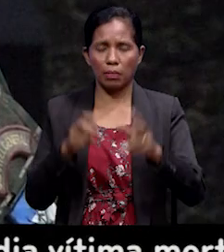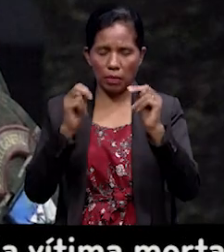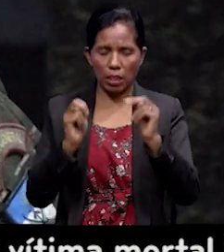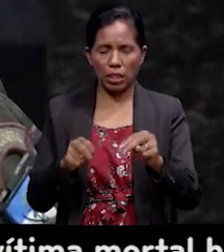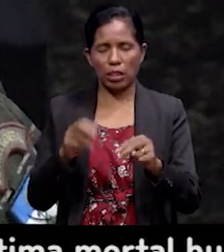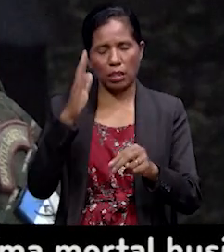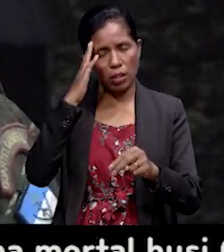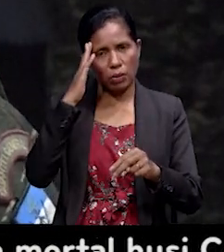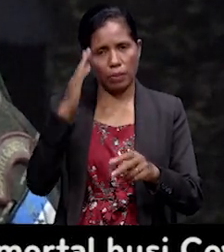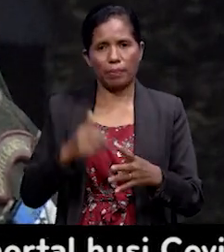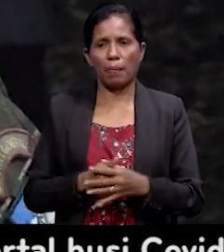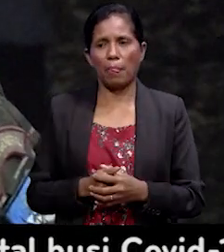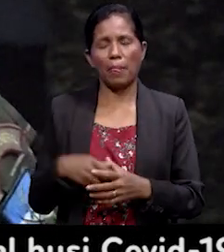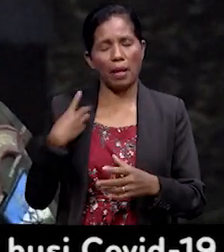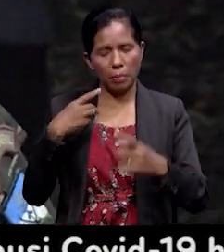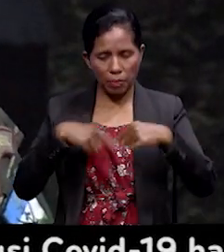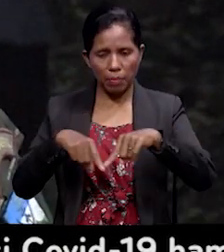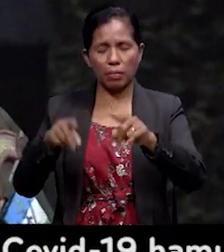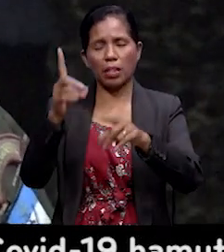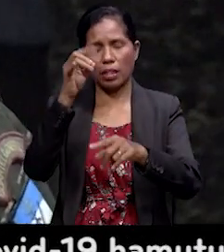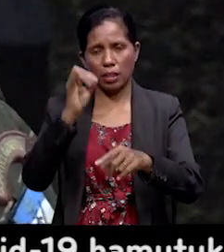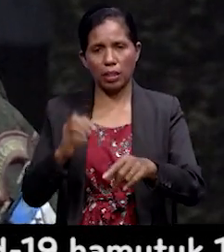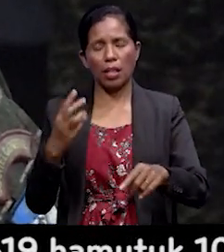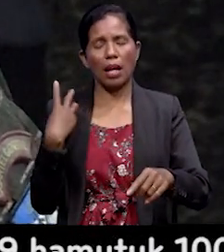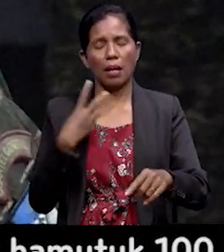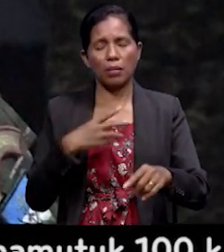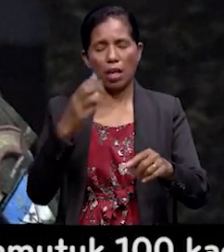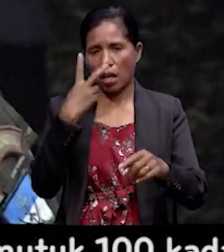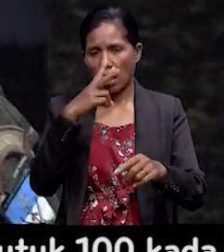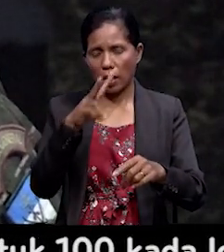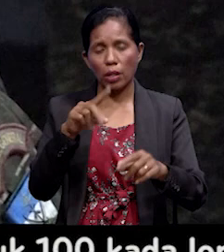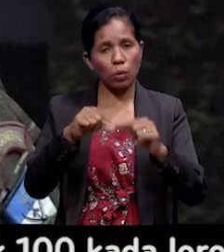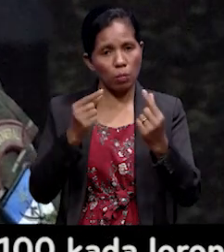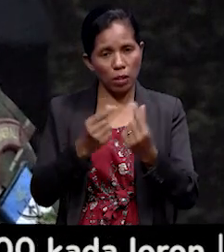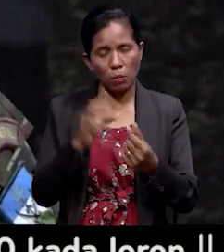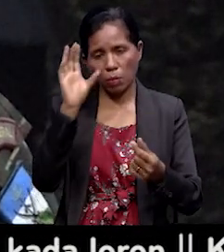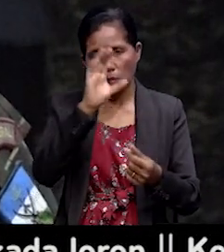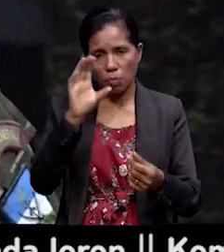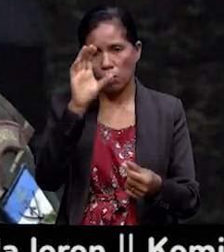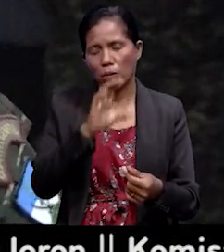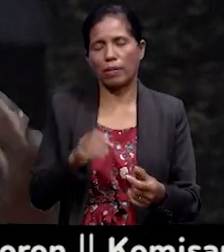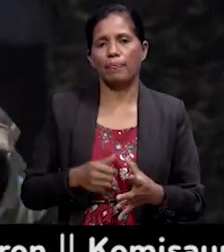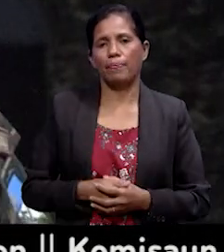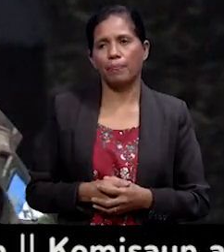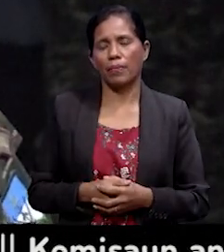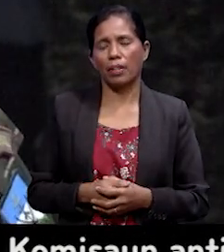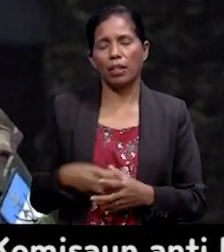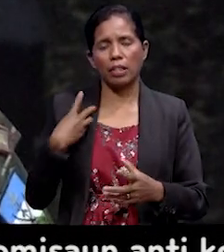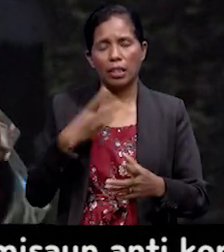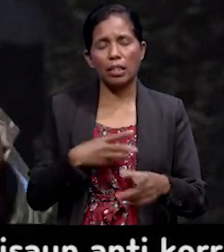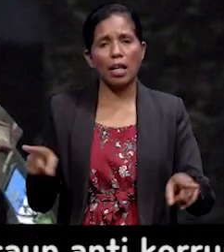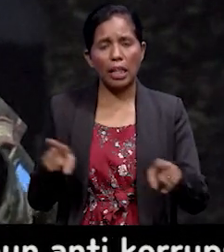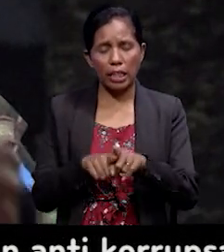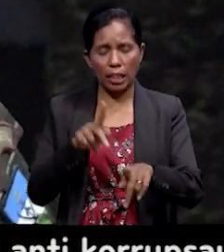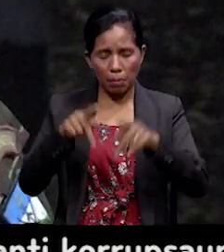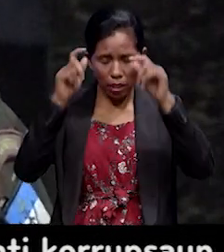konsensi yang fila badili au se haru ke ekipa ida ba investi sini si investi porque ita sai nasionalista